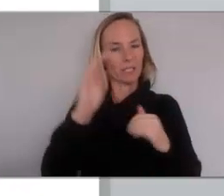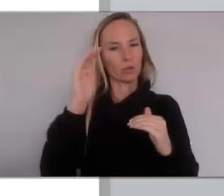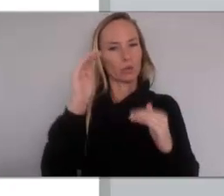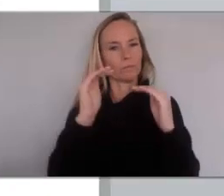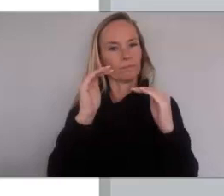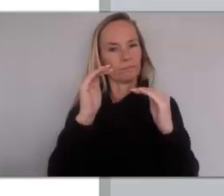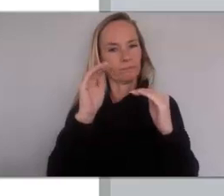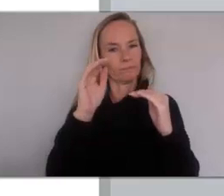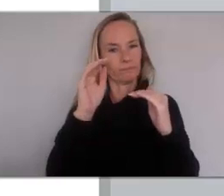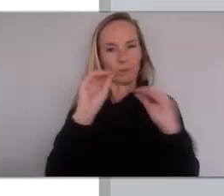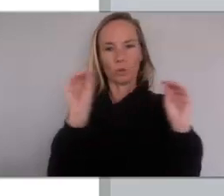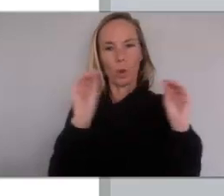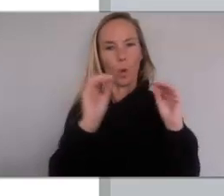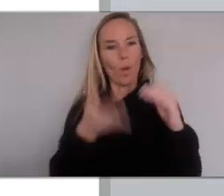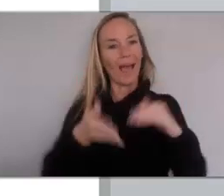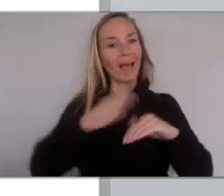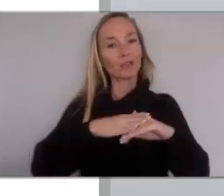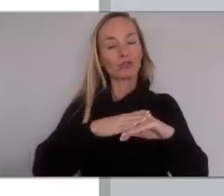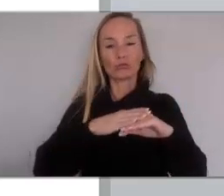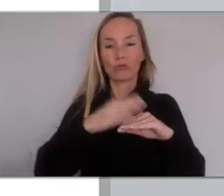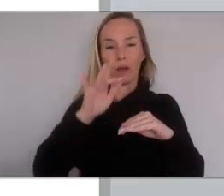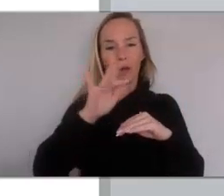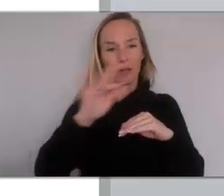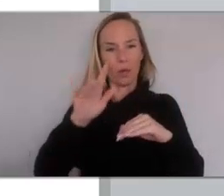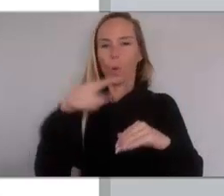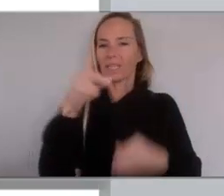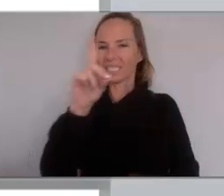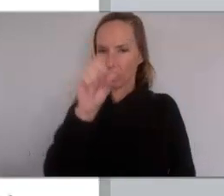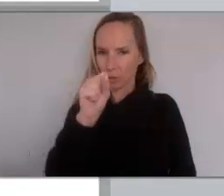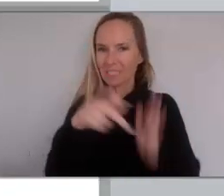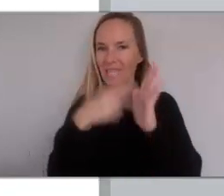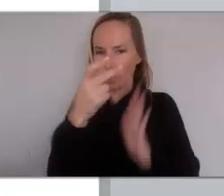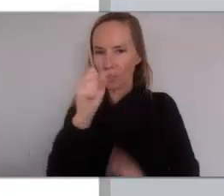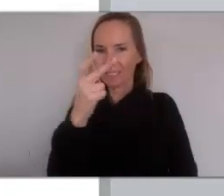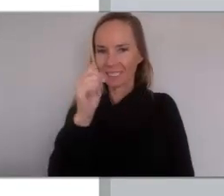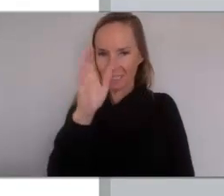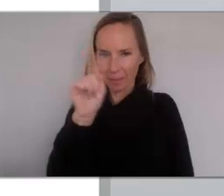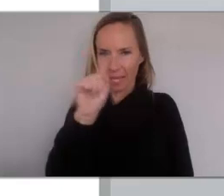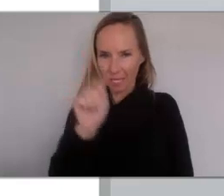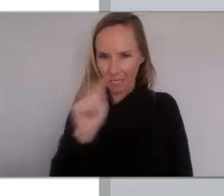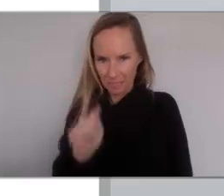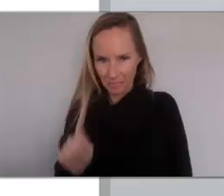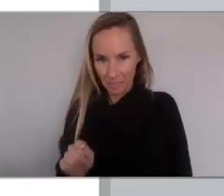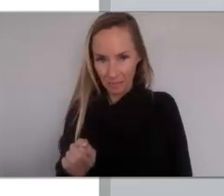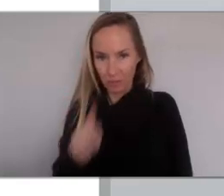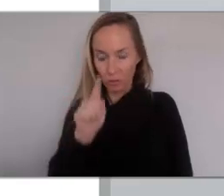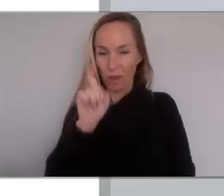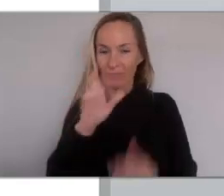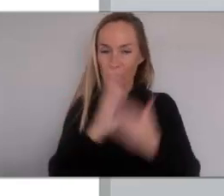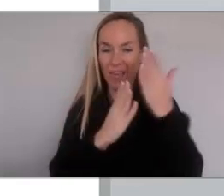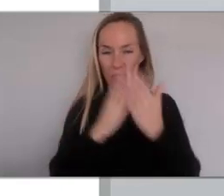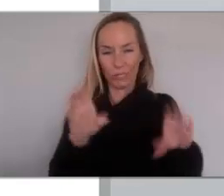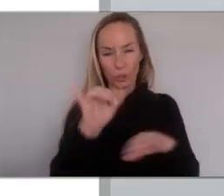gap. So no extra gaps between paragraphs. And let's do it all the way through.